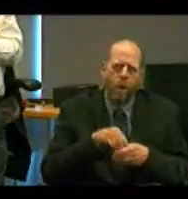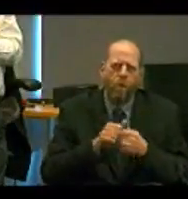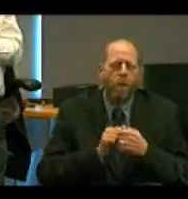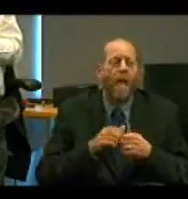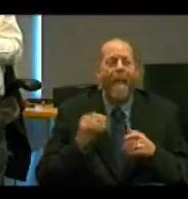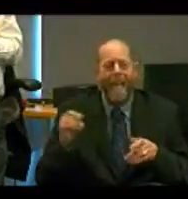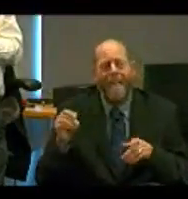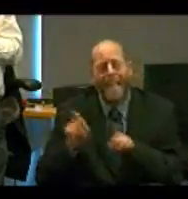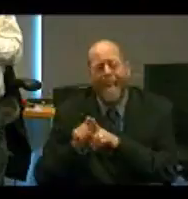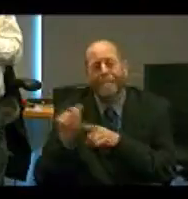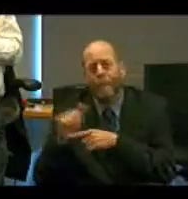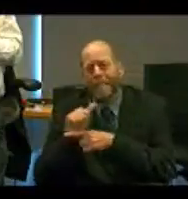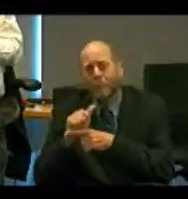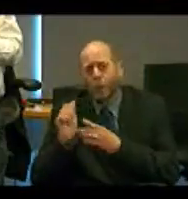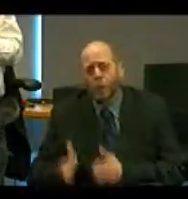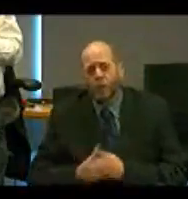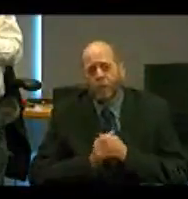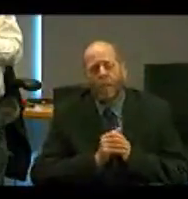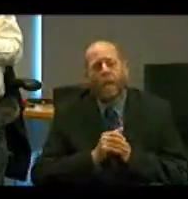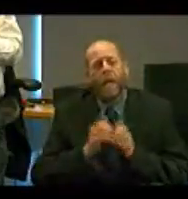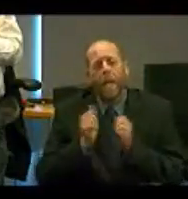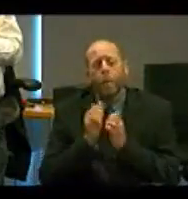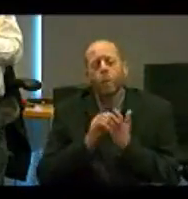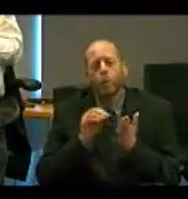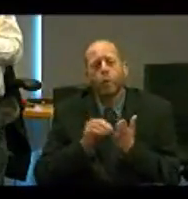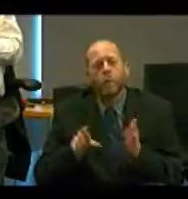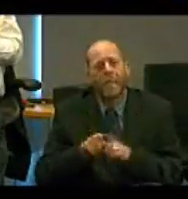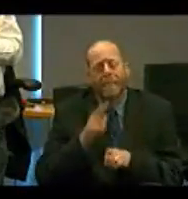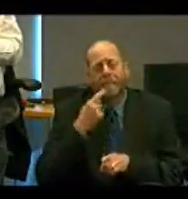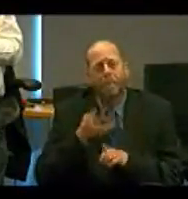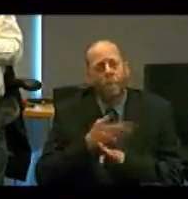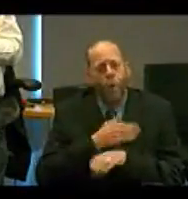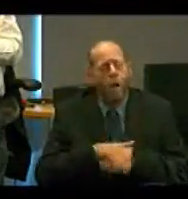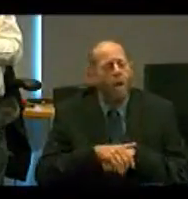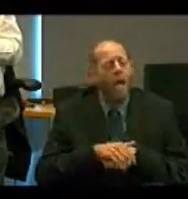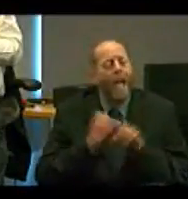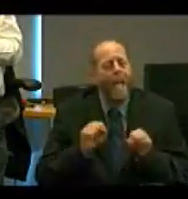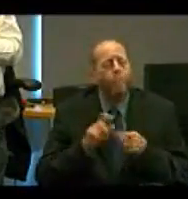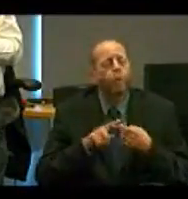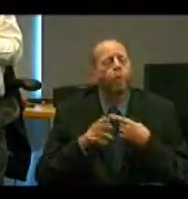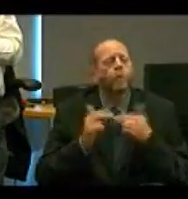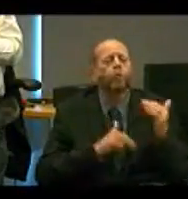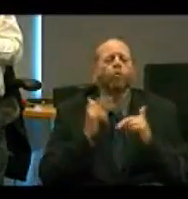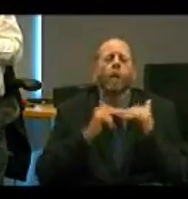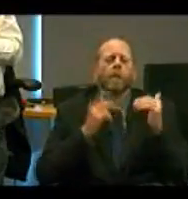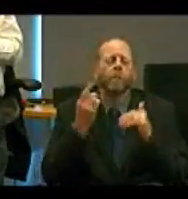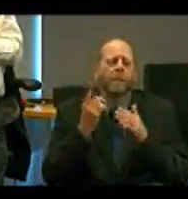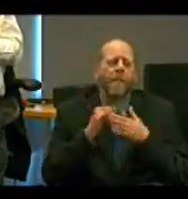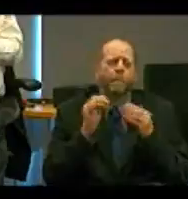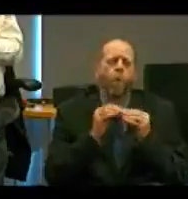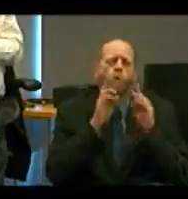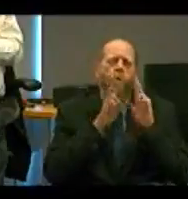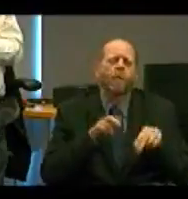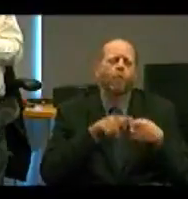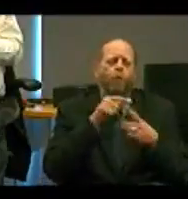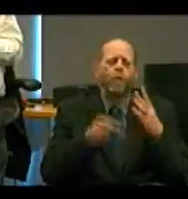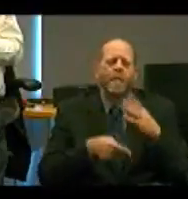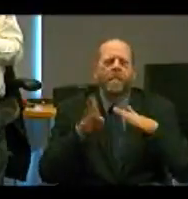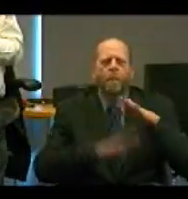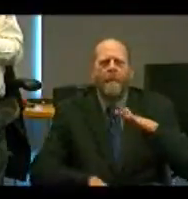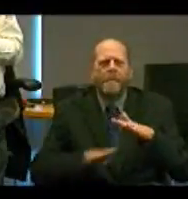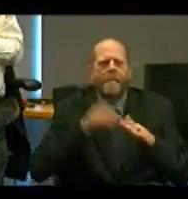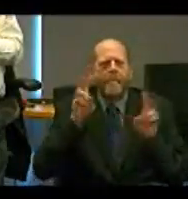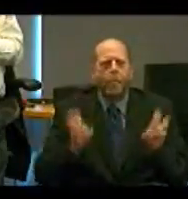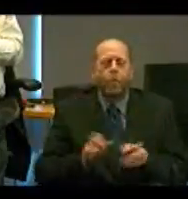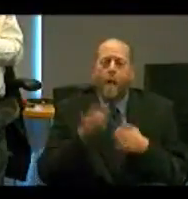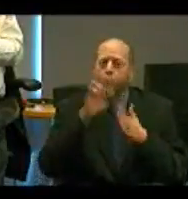And as practitioners and with students, as I said before, able to construct something that is much more responsive to these underlying issues